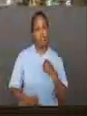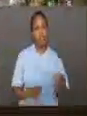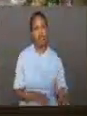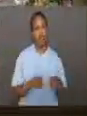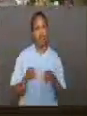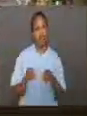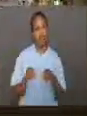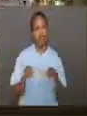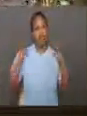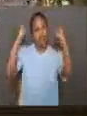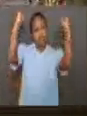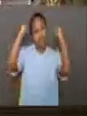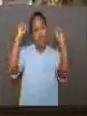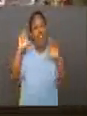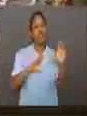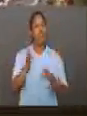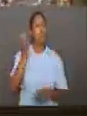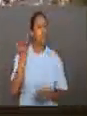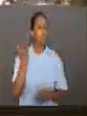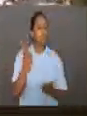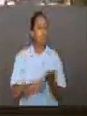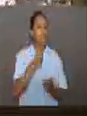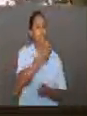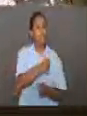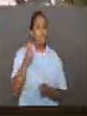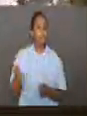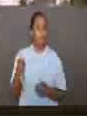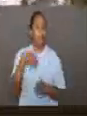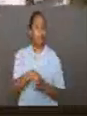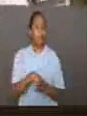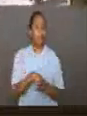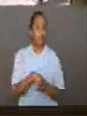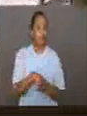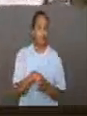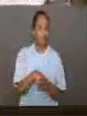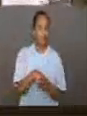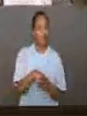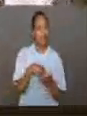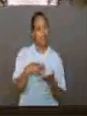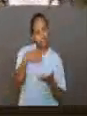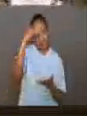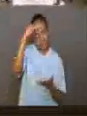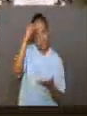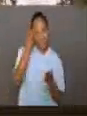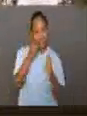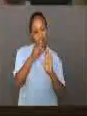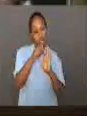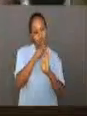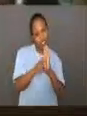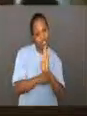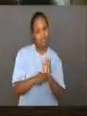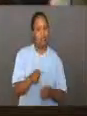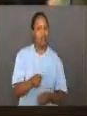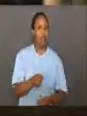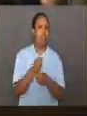army, students were demonstrating and protesting in Addis Ababa over educational